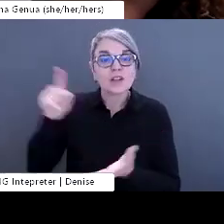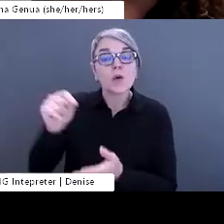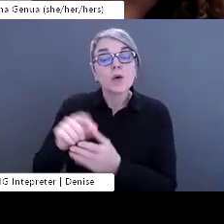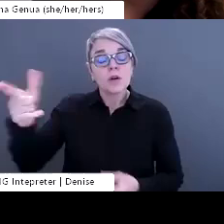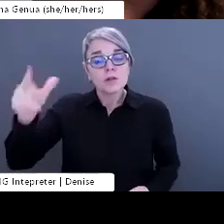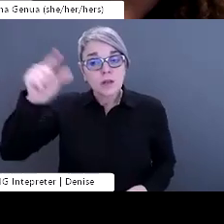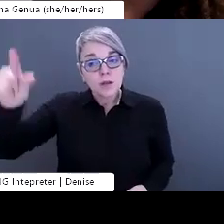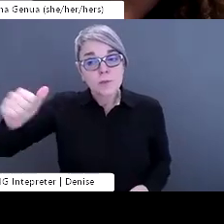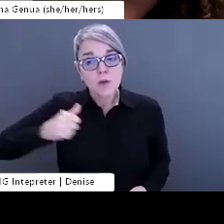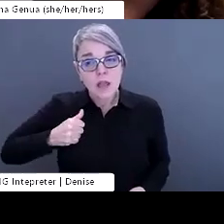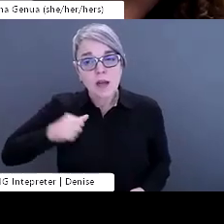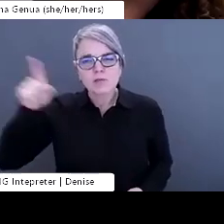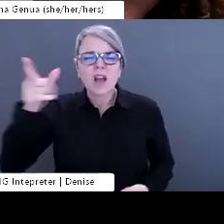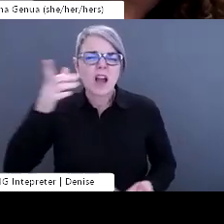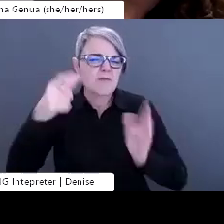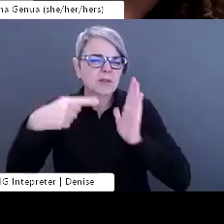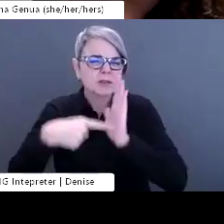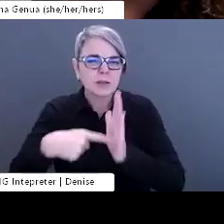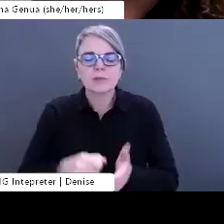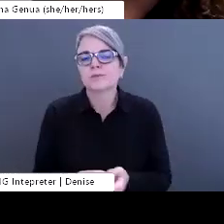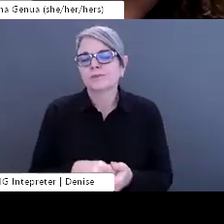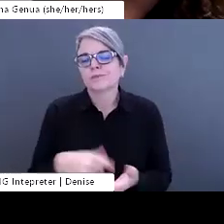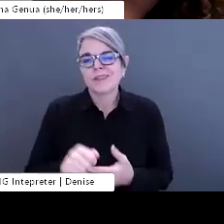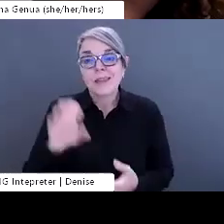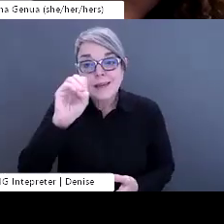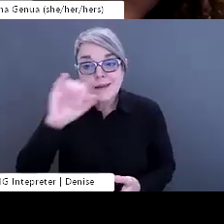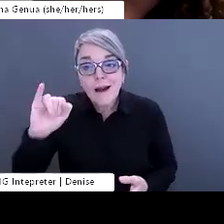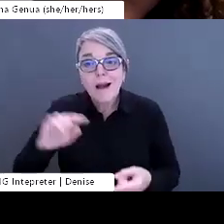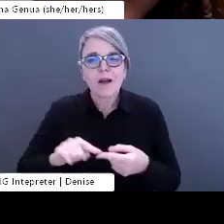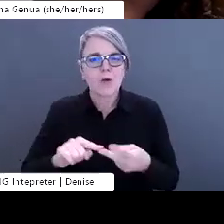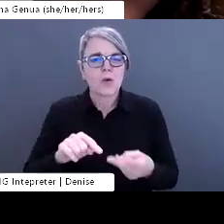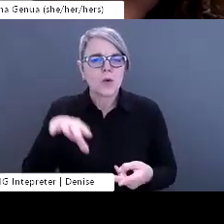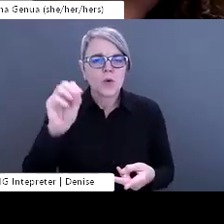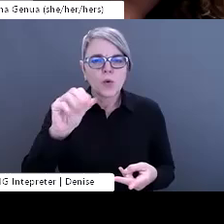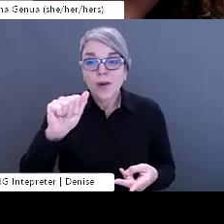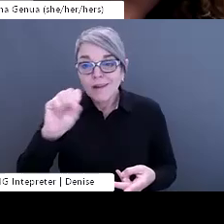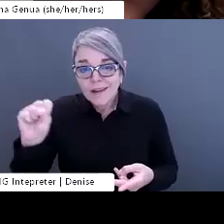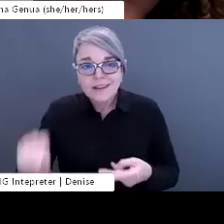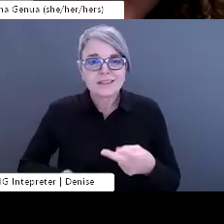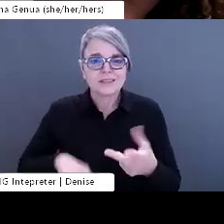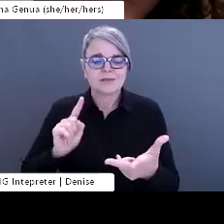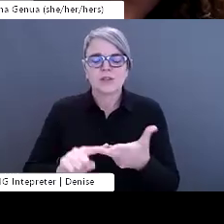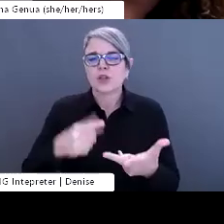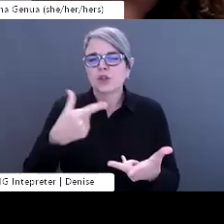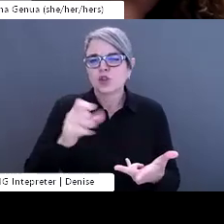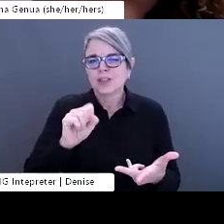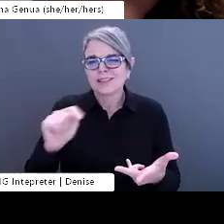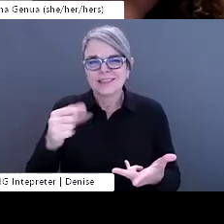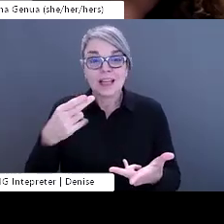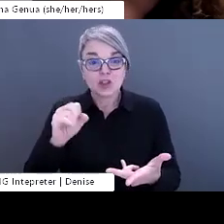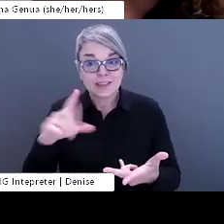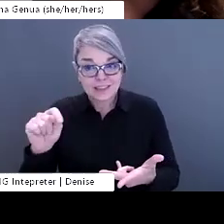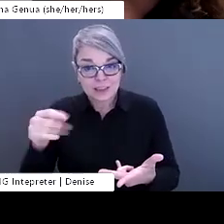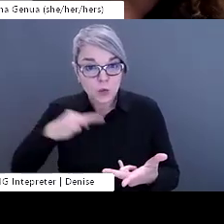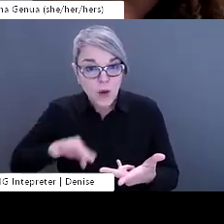So we've got employment insurance, old age security, the GST, HST credit, and a Canada Child Benefit,